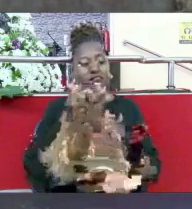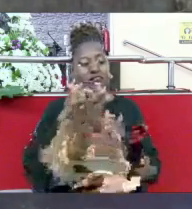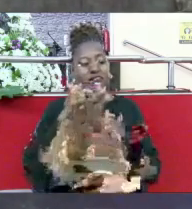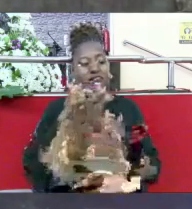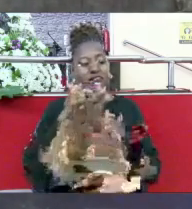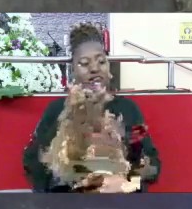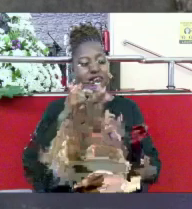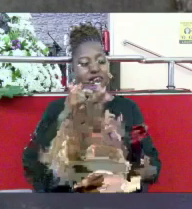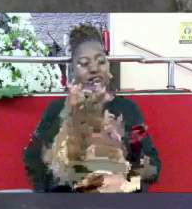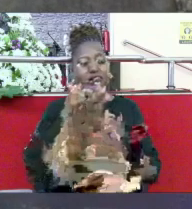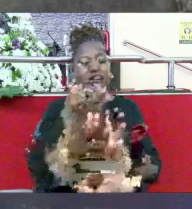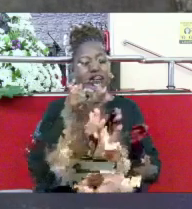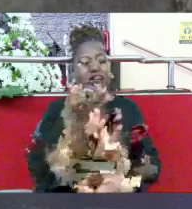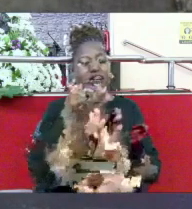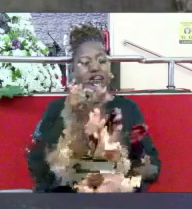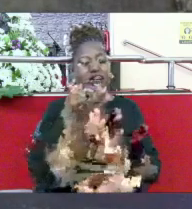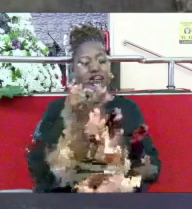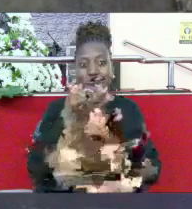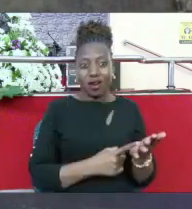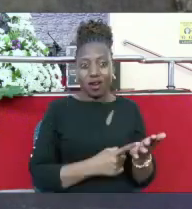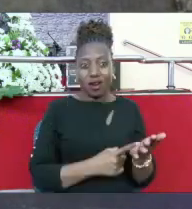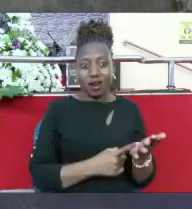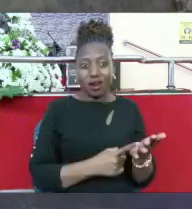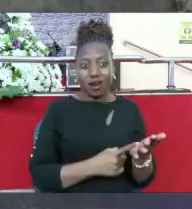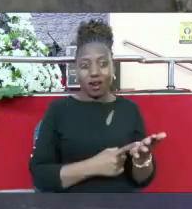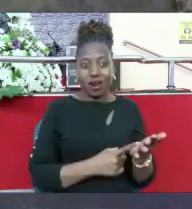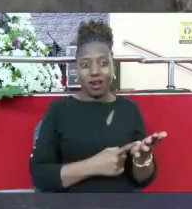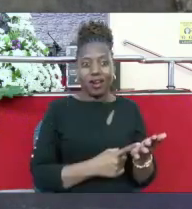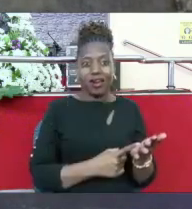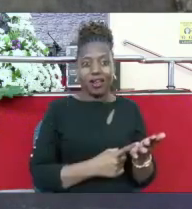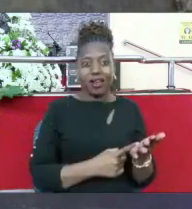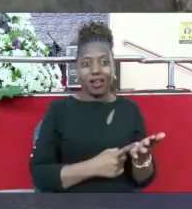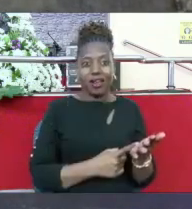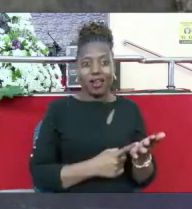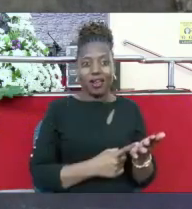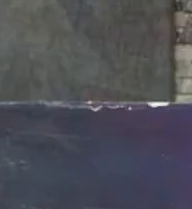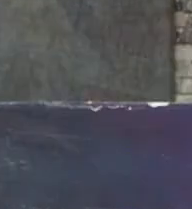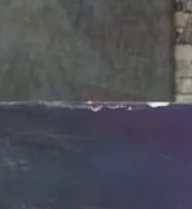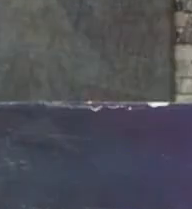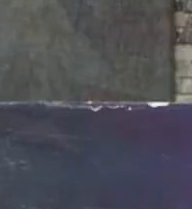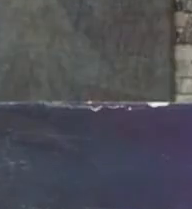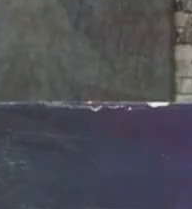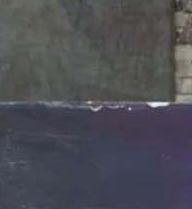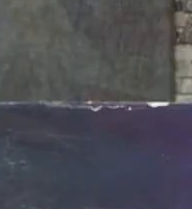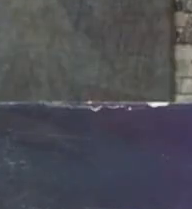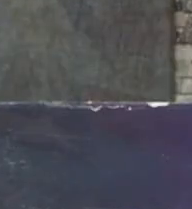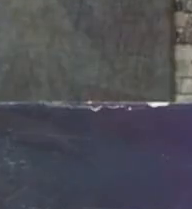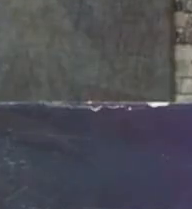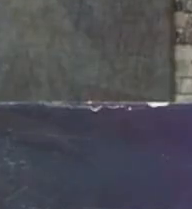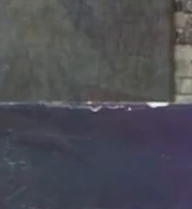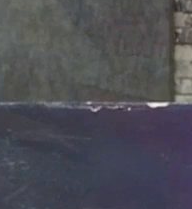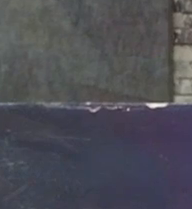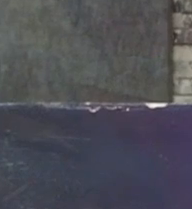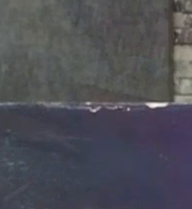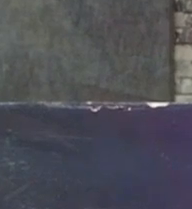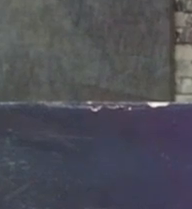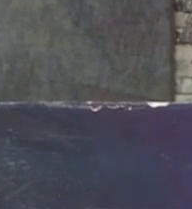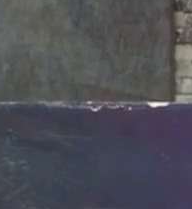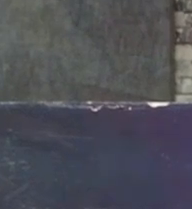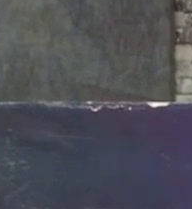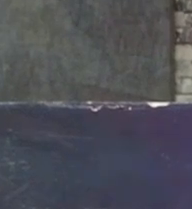Iyo, wanasema it is carcinogenic, it is cancer, it enhances cancer growth.